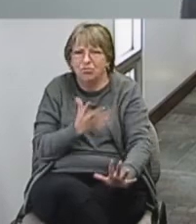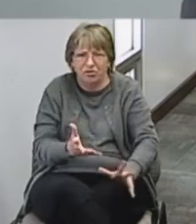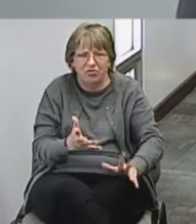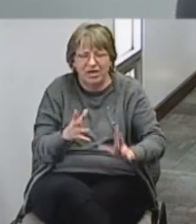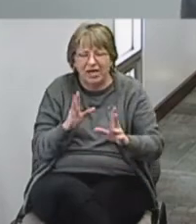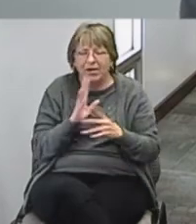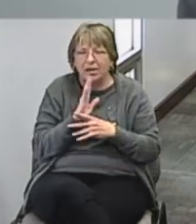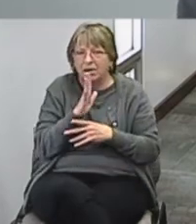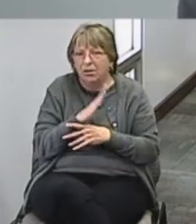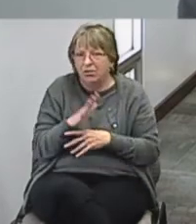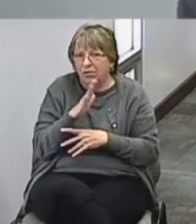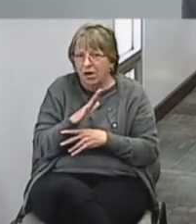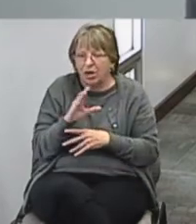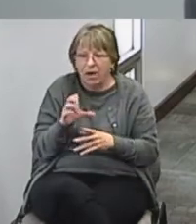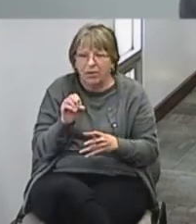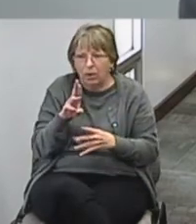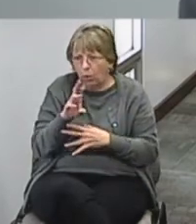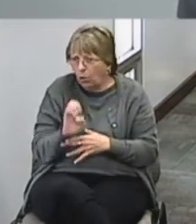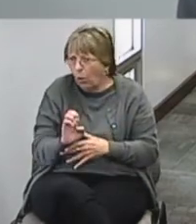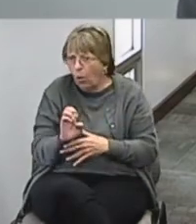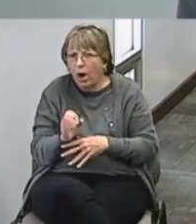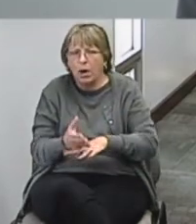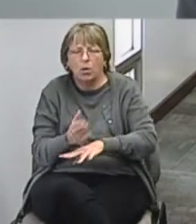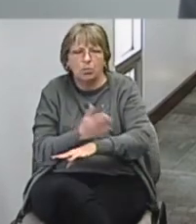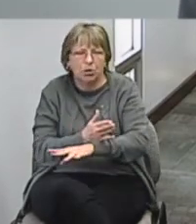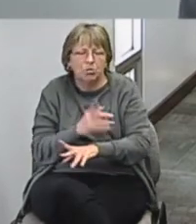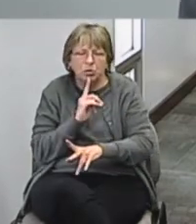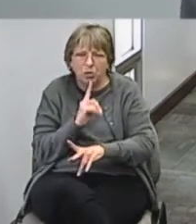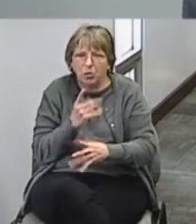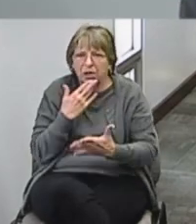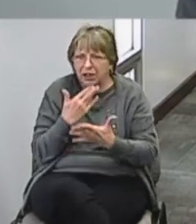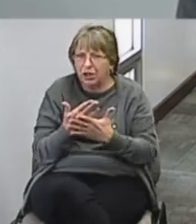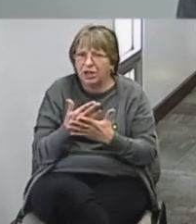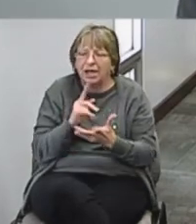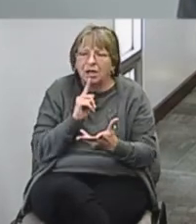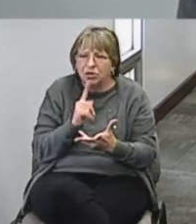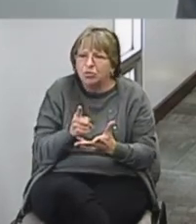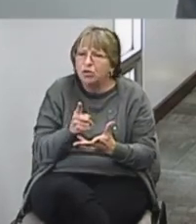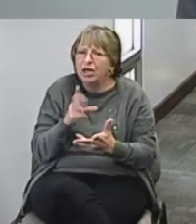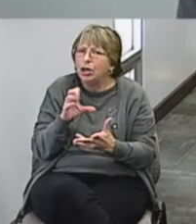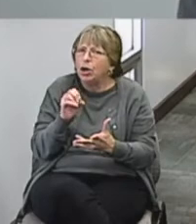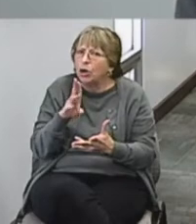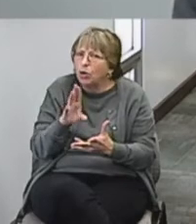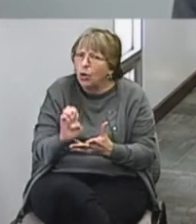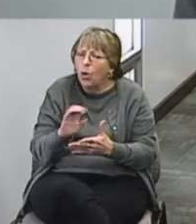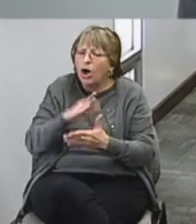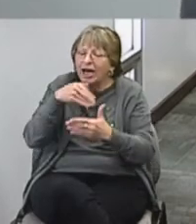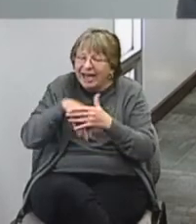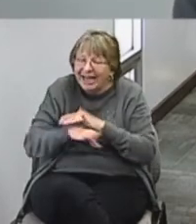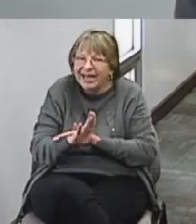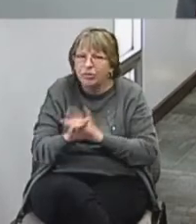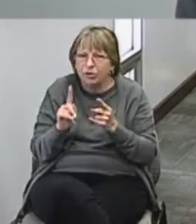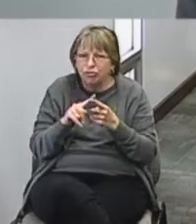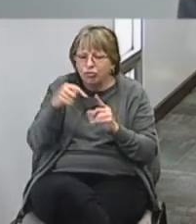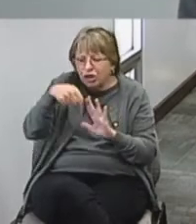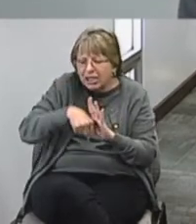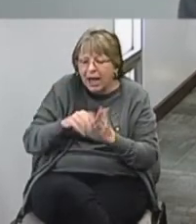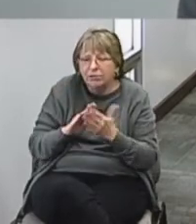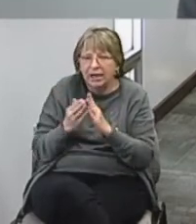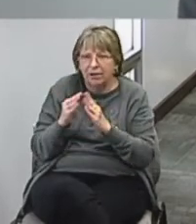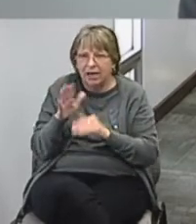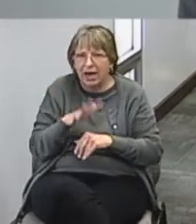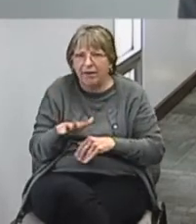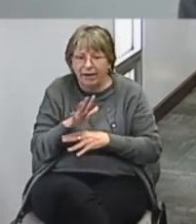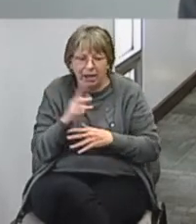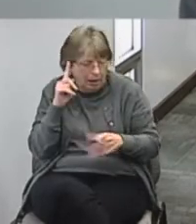core. We've talked about, what that could really do. That's really a core entrance to our downtown area. And, I think we'd all agree